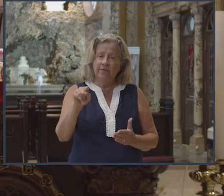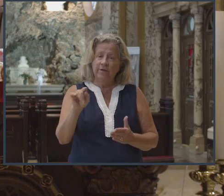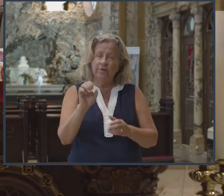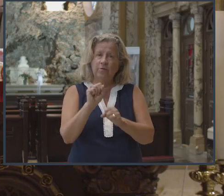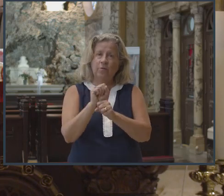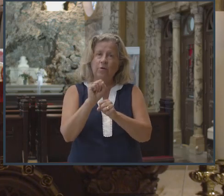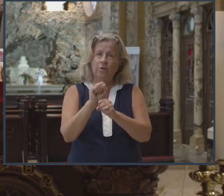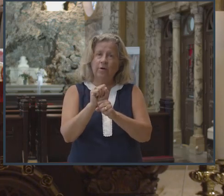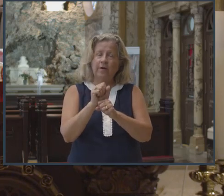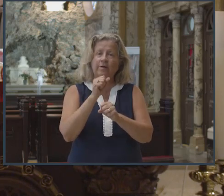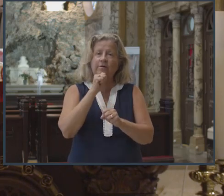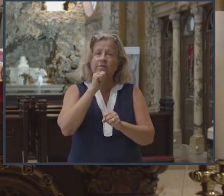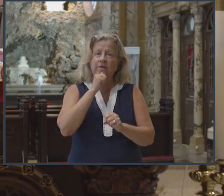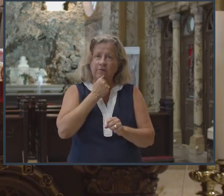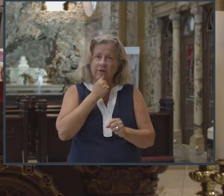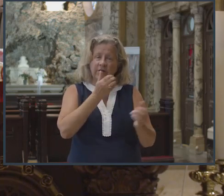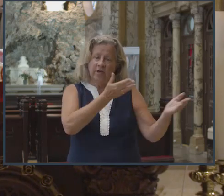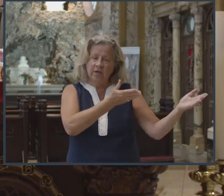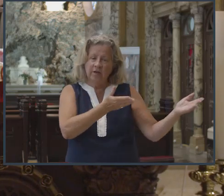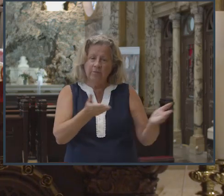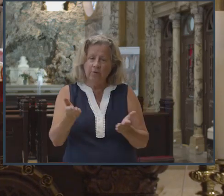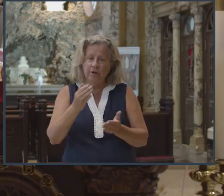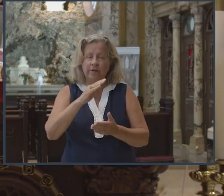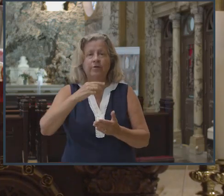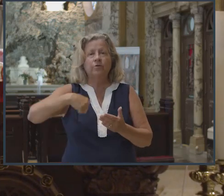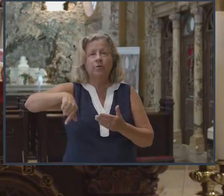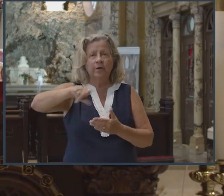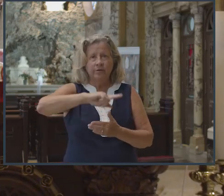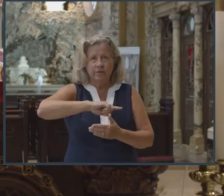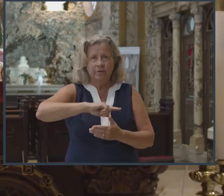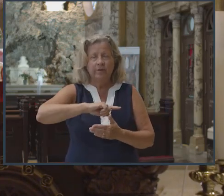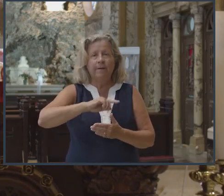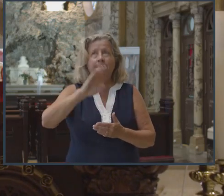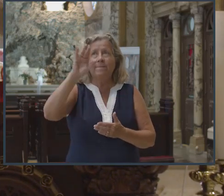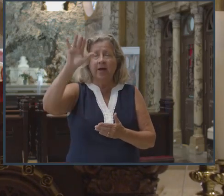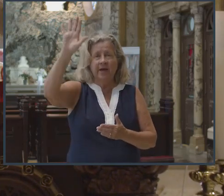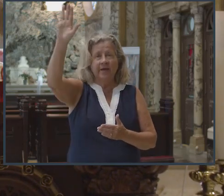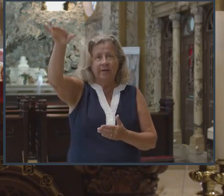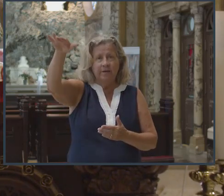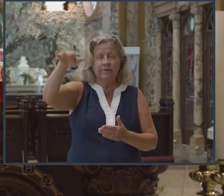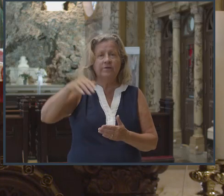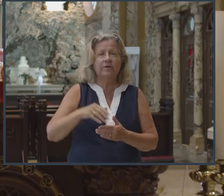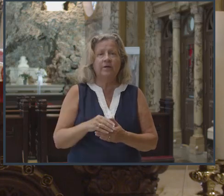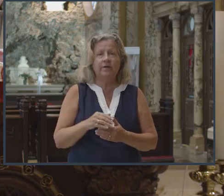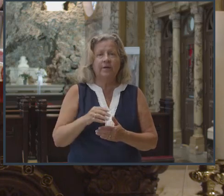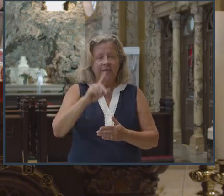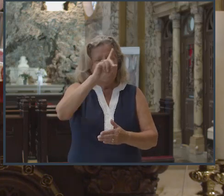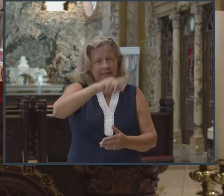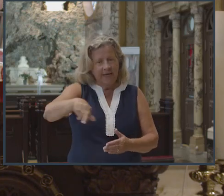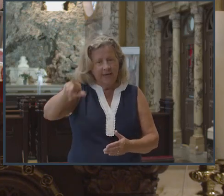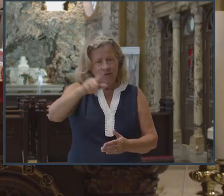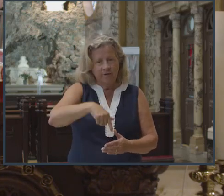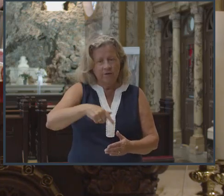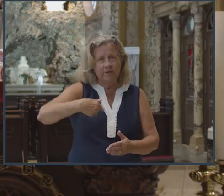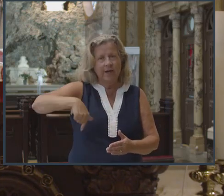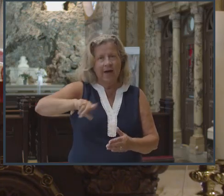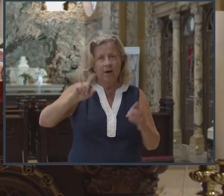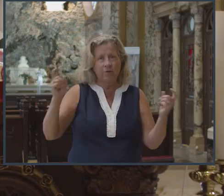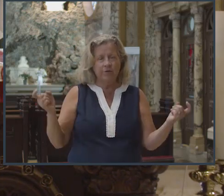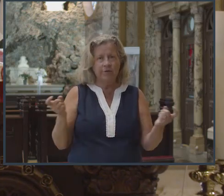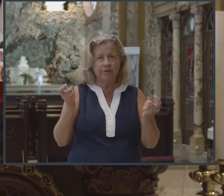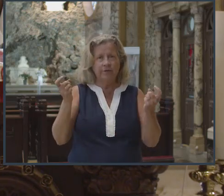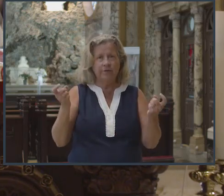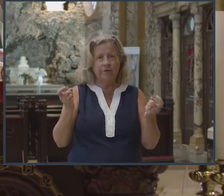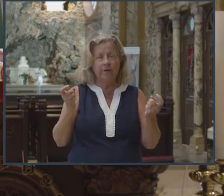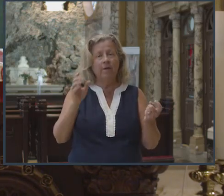brought renewal to humanity's fallen state, and by his suffering, canceled out our sins. By